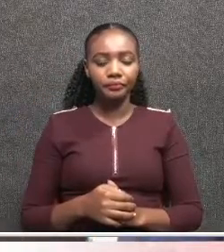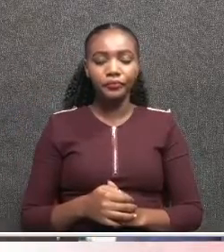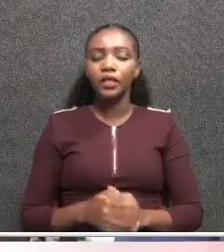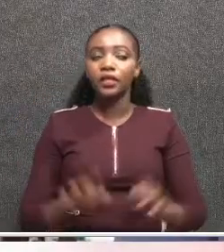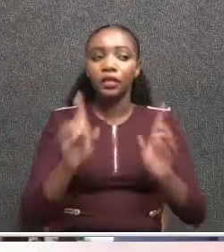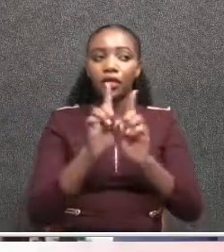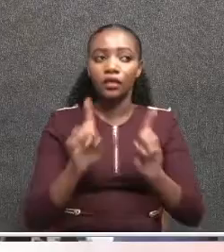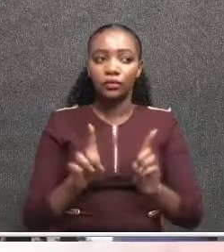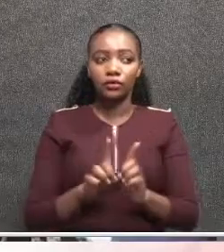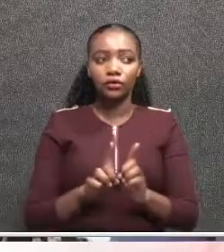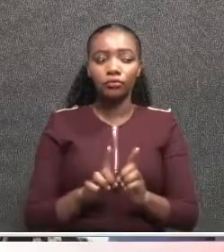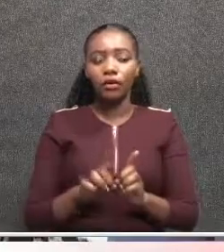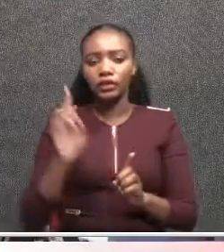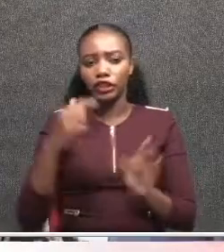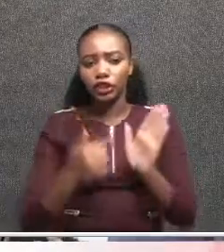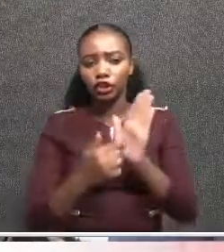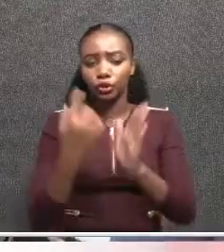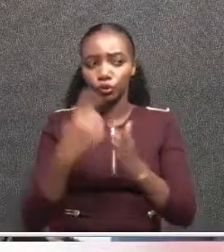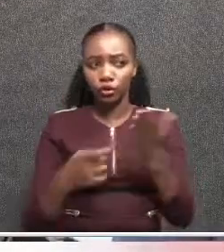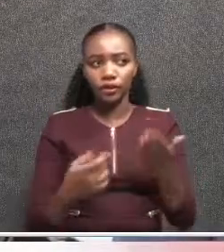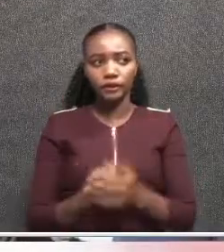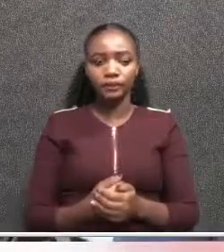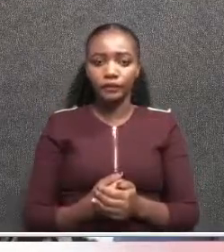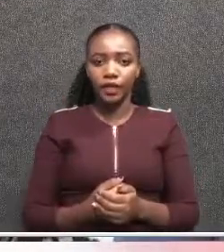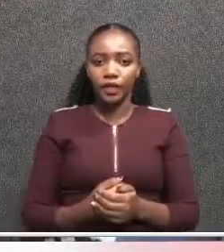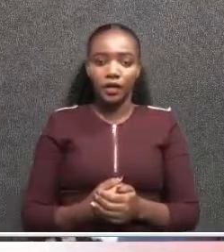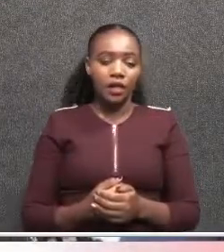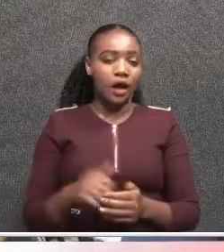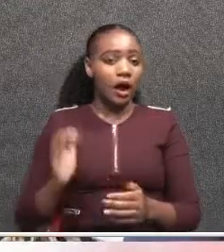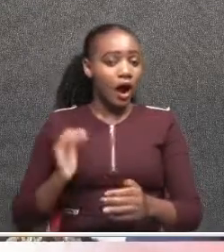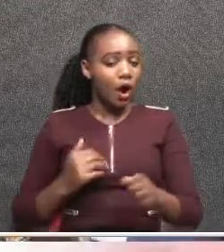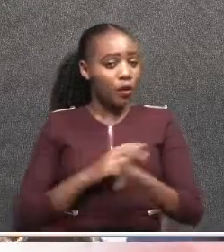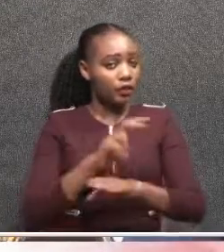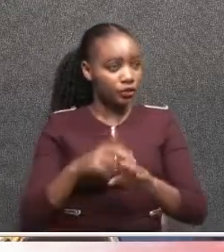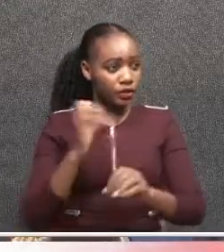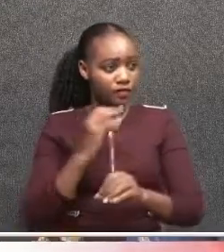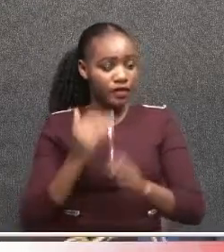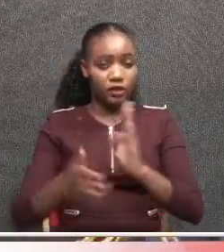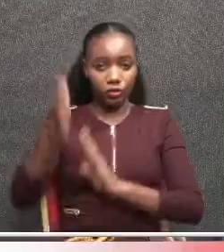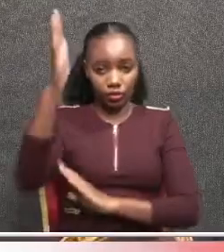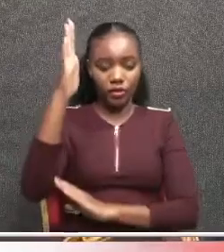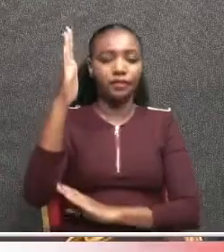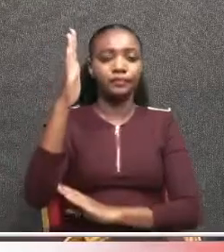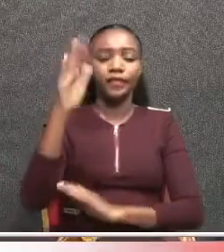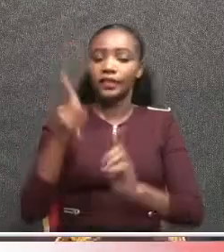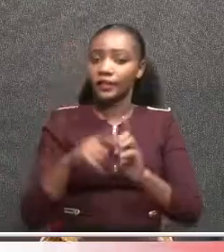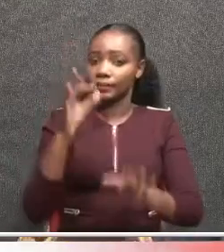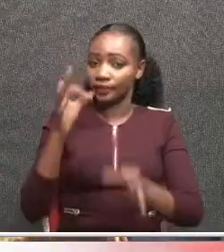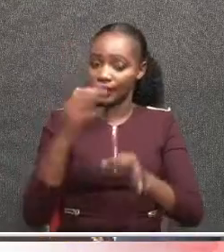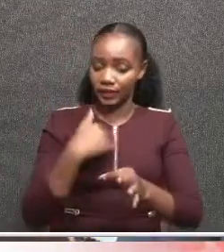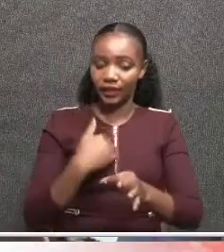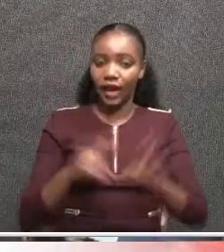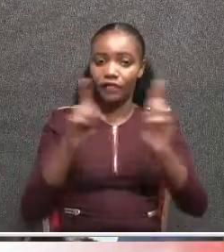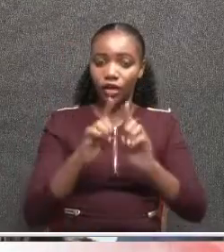has told us that a God-fearing nation, where justice is the shield and defender, and we live